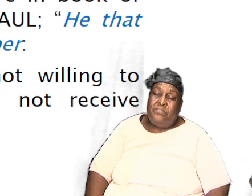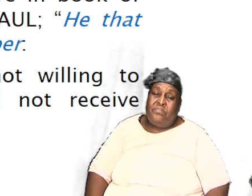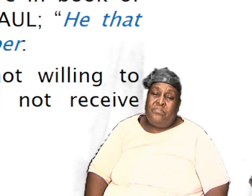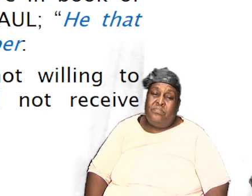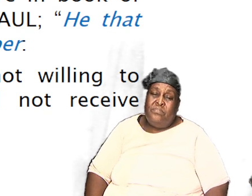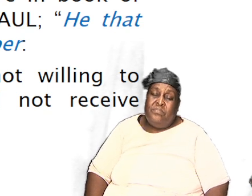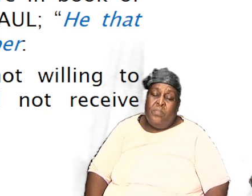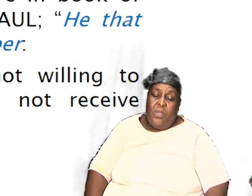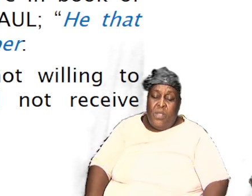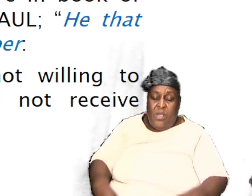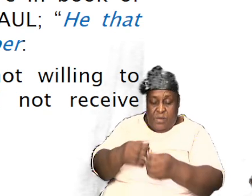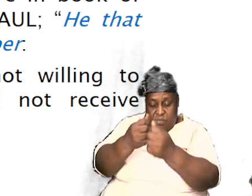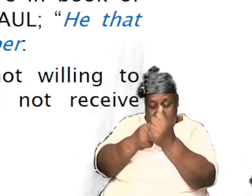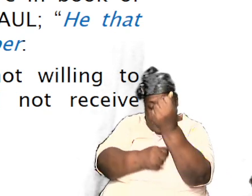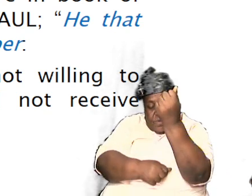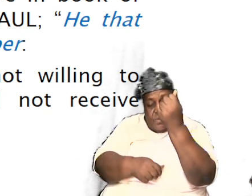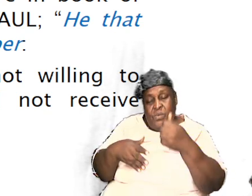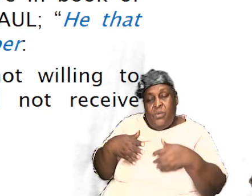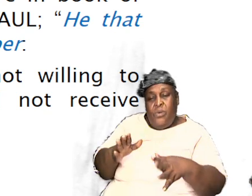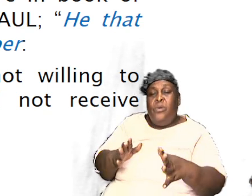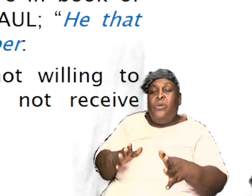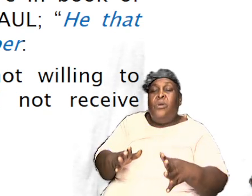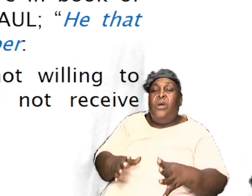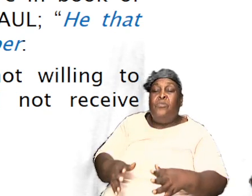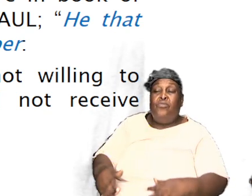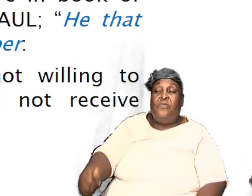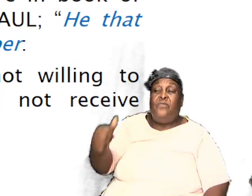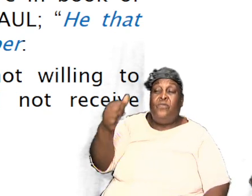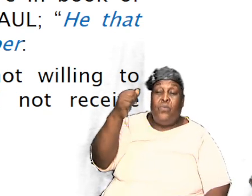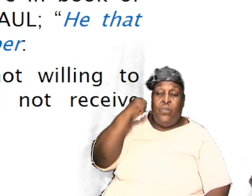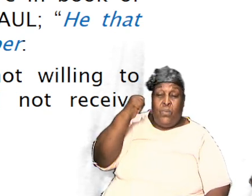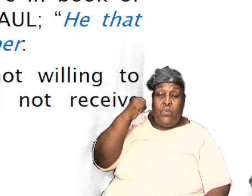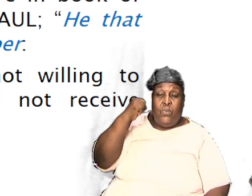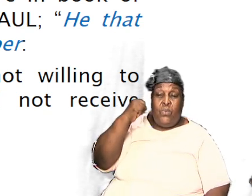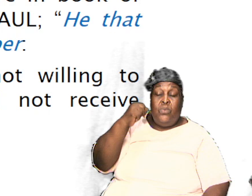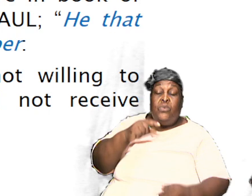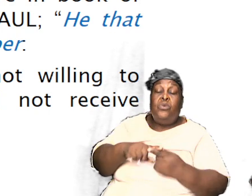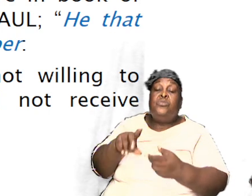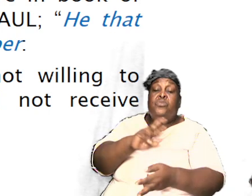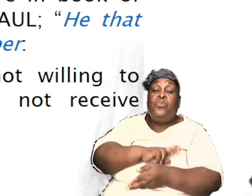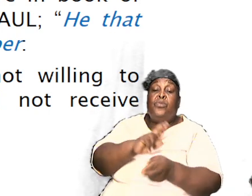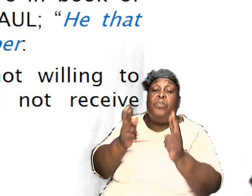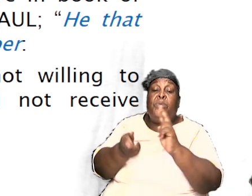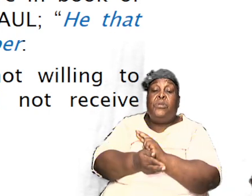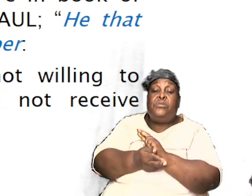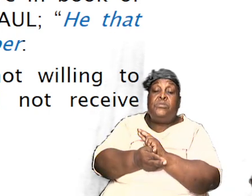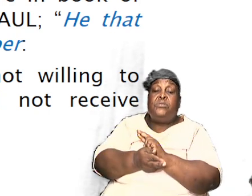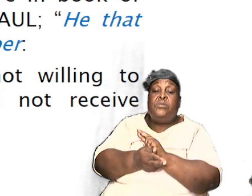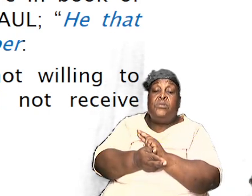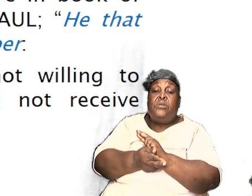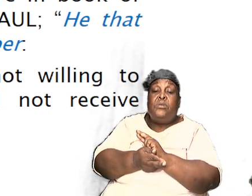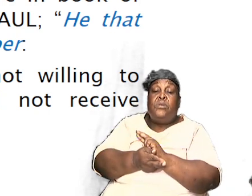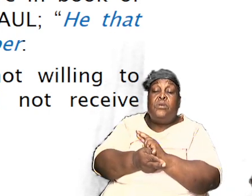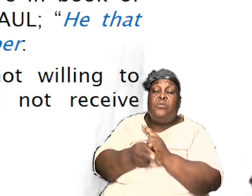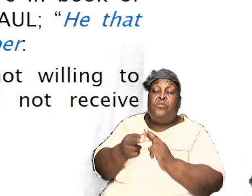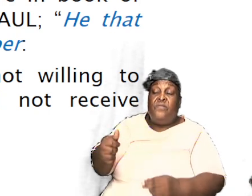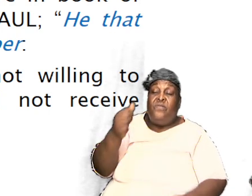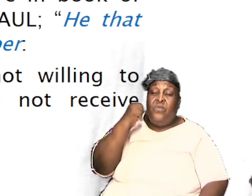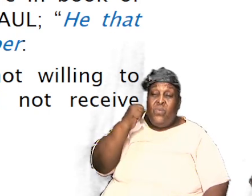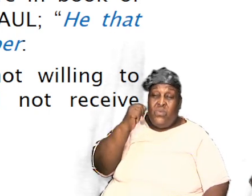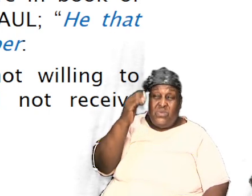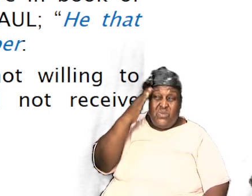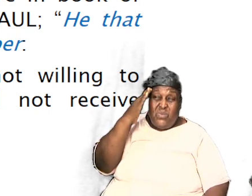It was in a busted state, and he refused to repent. He refused to recognize his